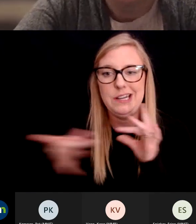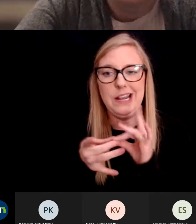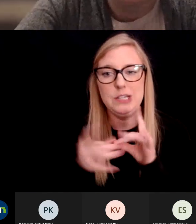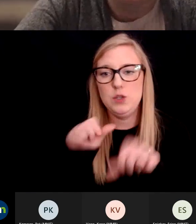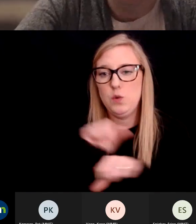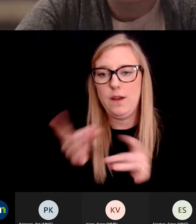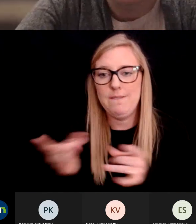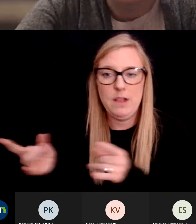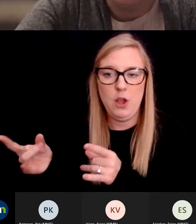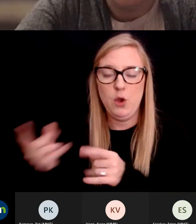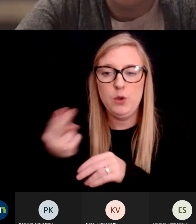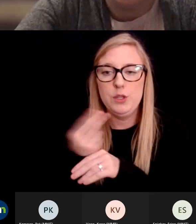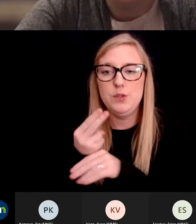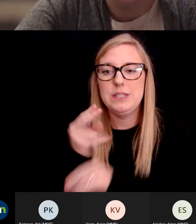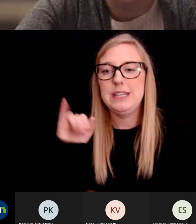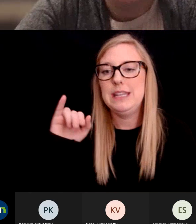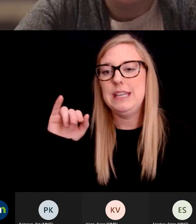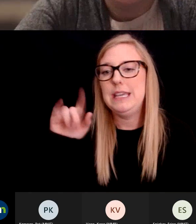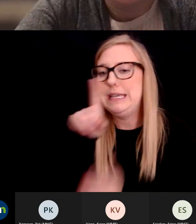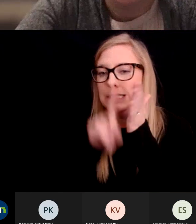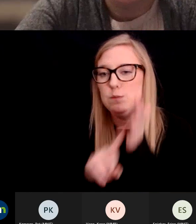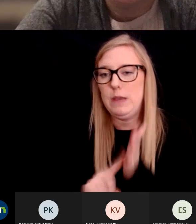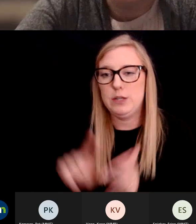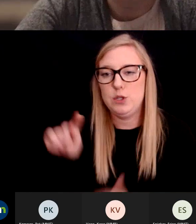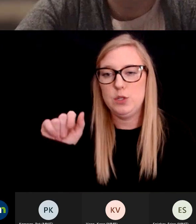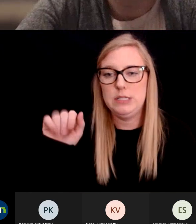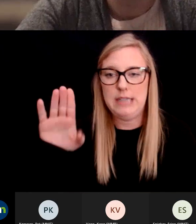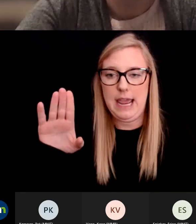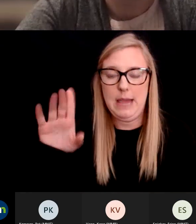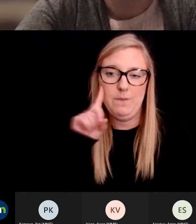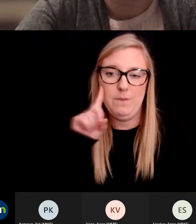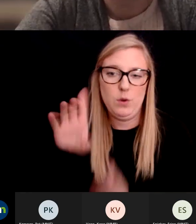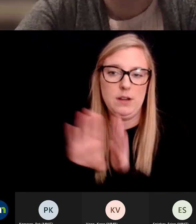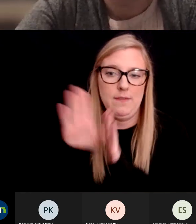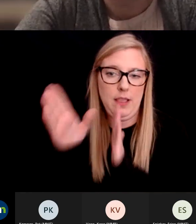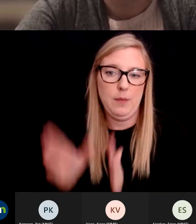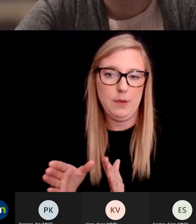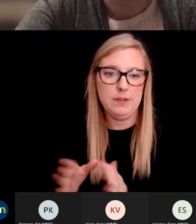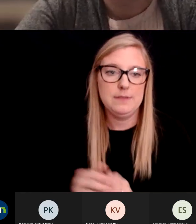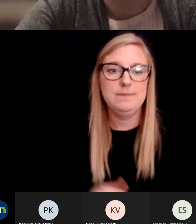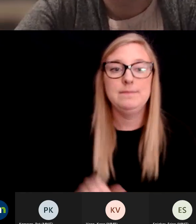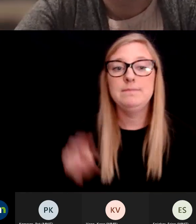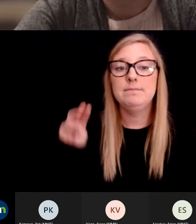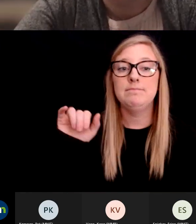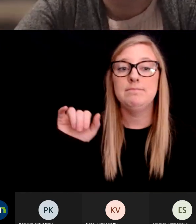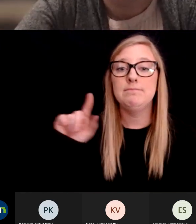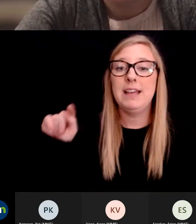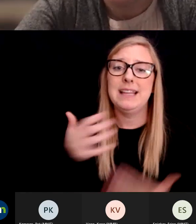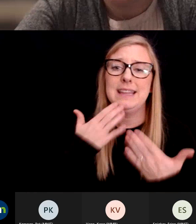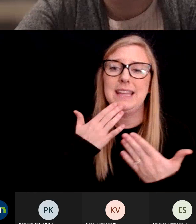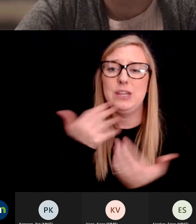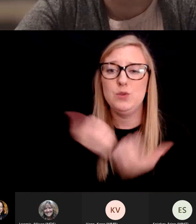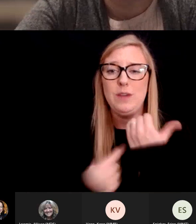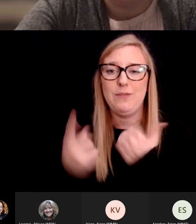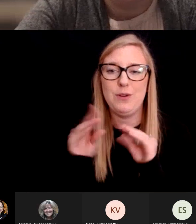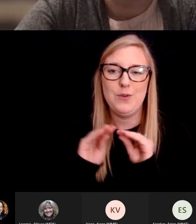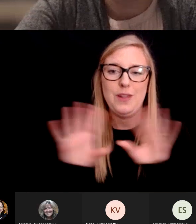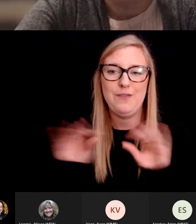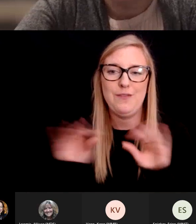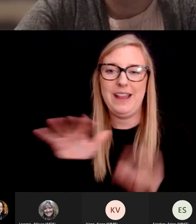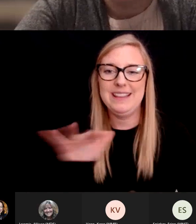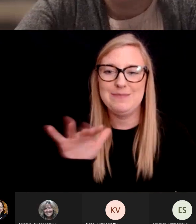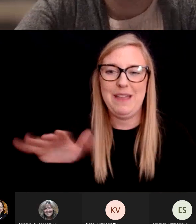tab for developers. So that's usually where we lean. And thank you to everyone who clarified the spelling in the